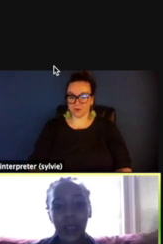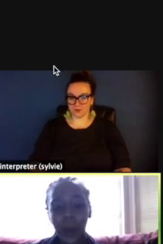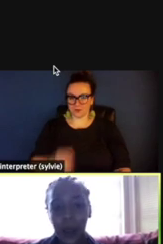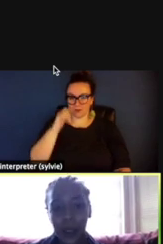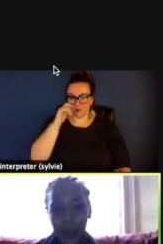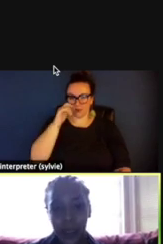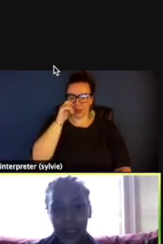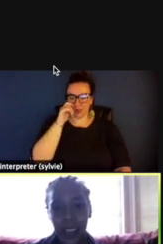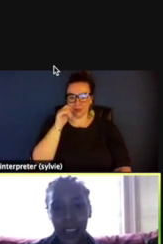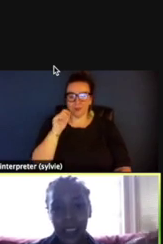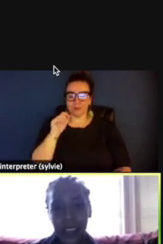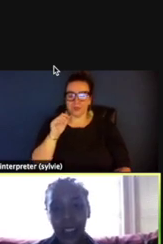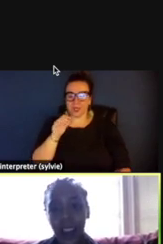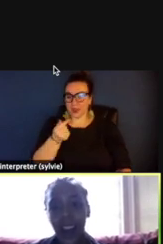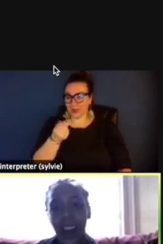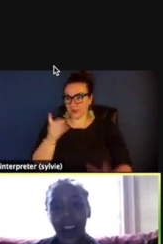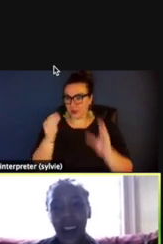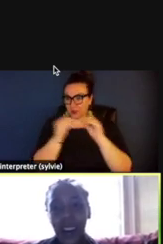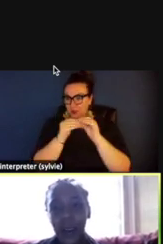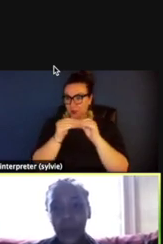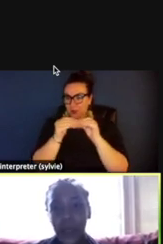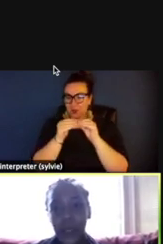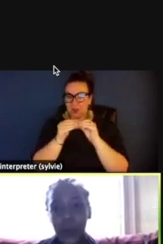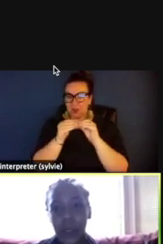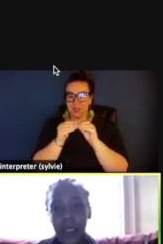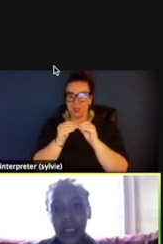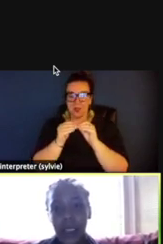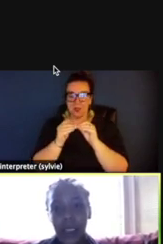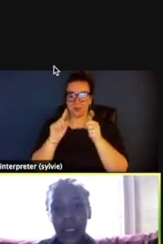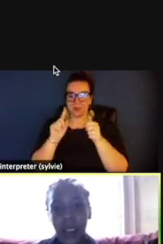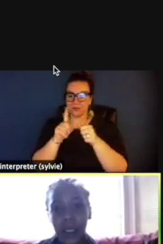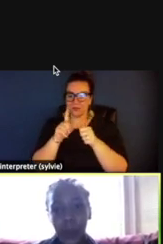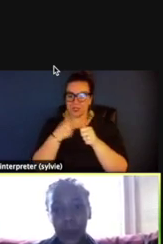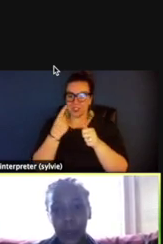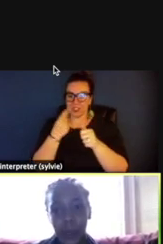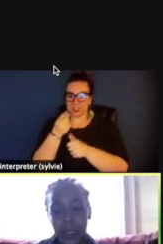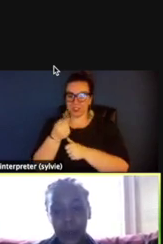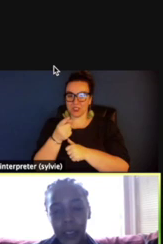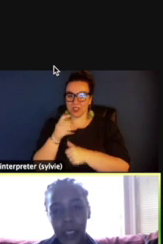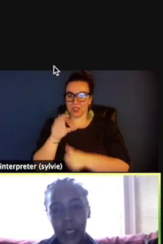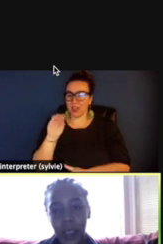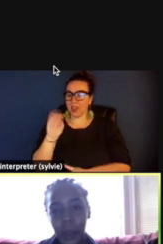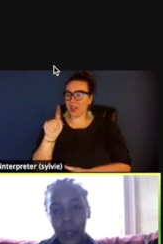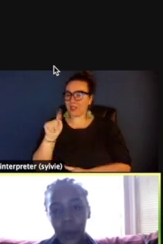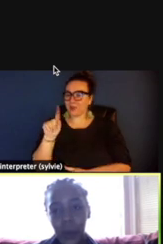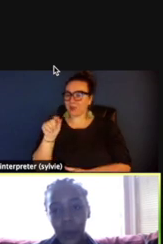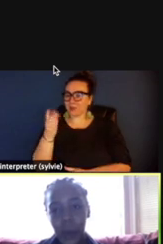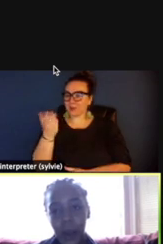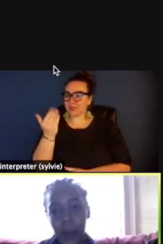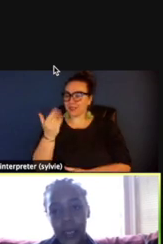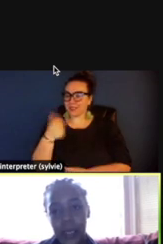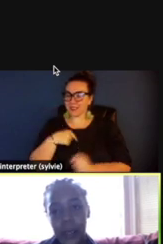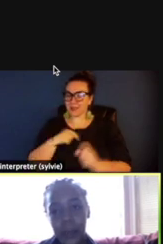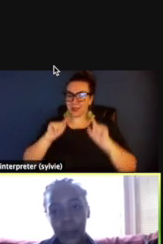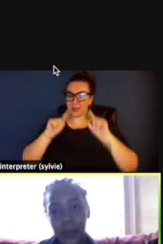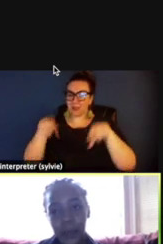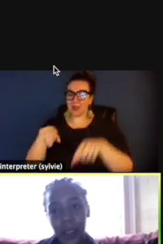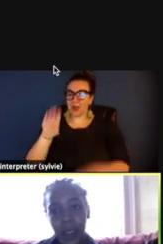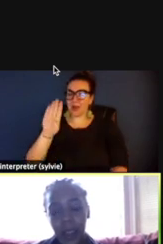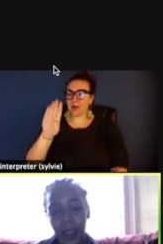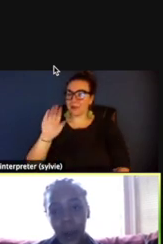All right. So a couple other trips that I've taken. First one in October 2015, I went to the Bahamas.